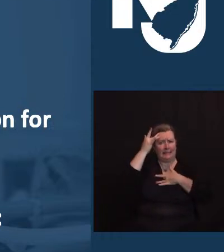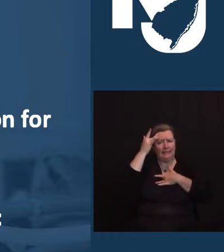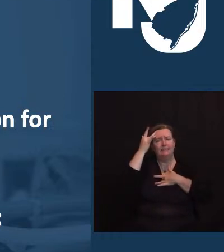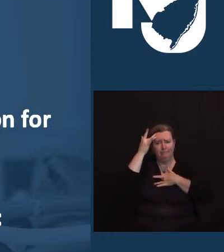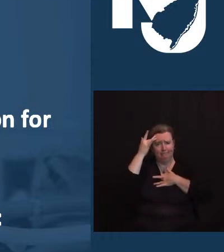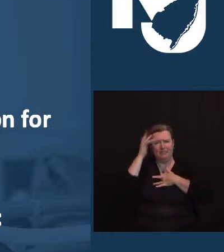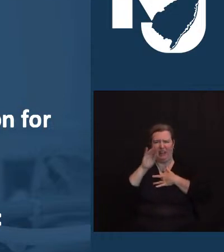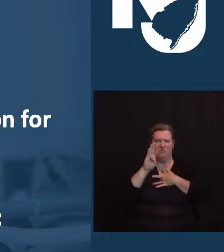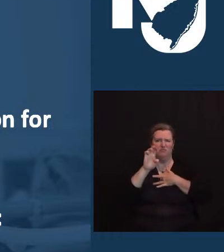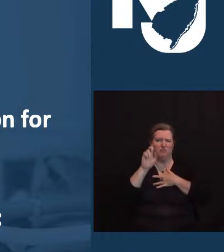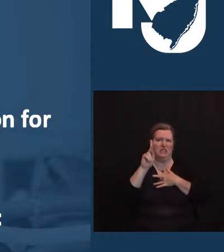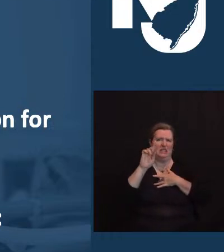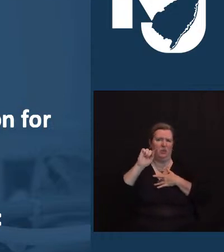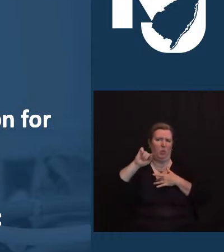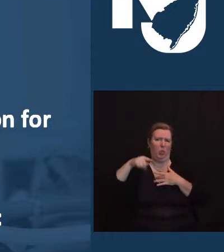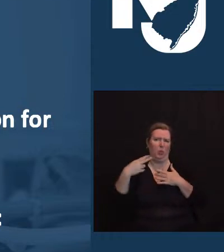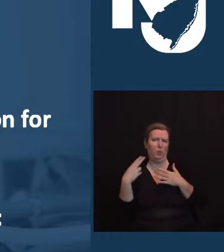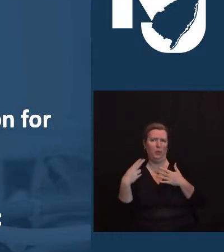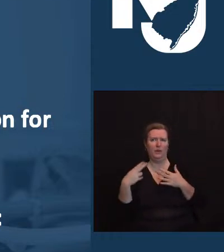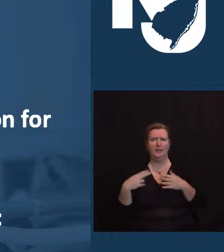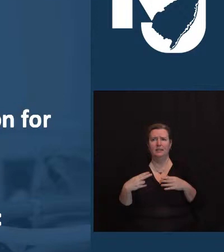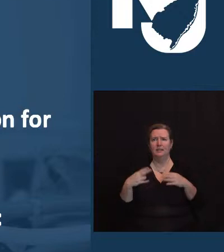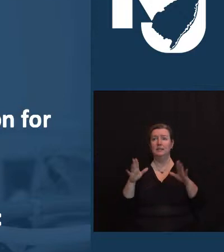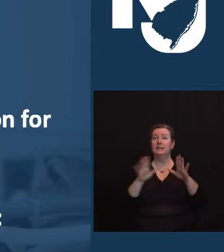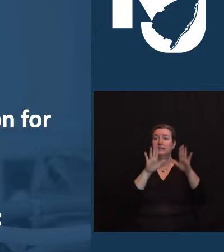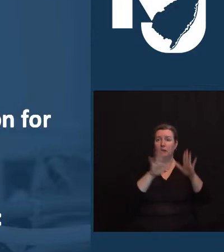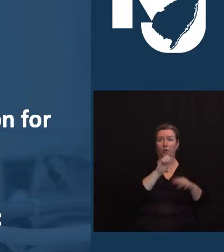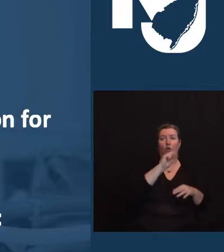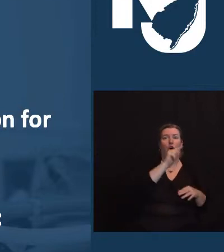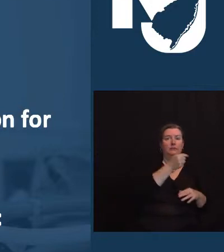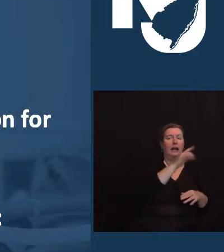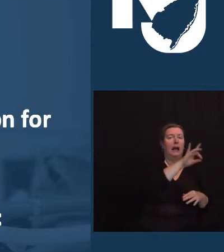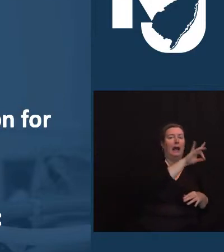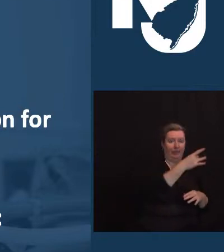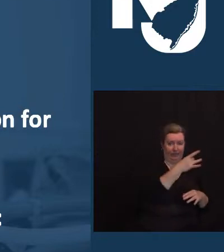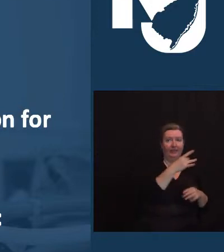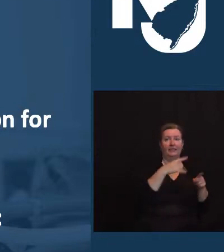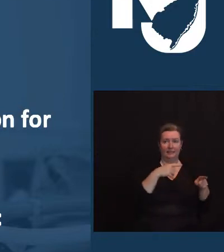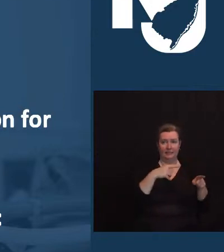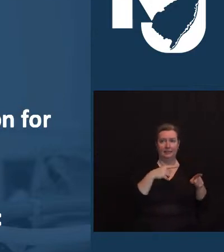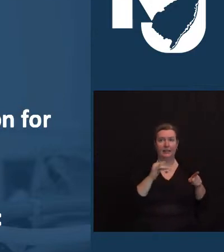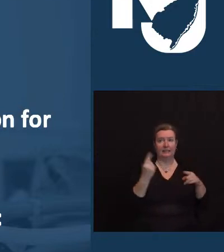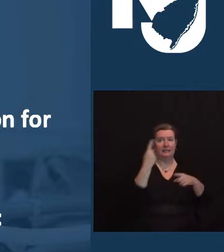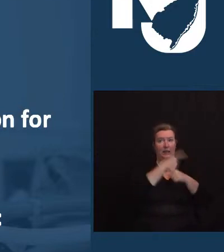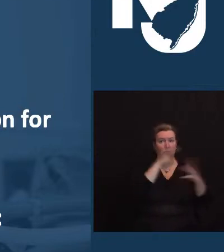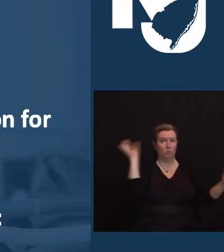through Sunday, August 8th. By that date, a total of